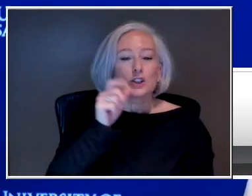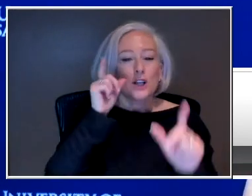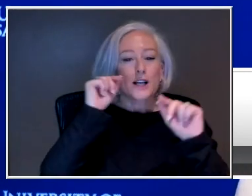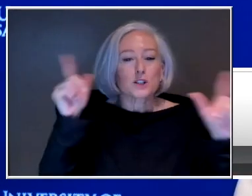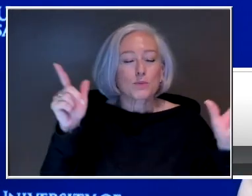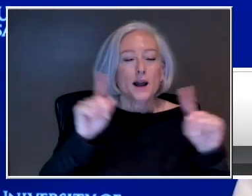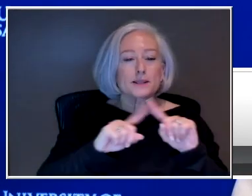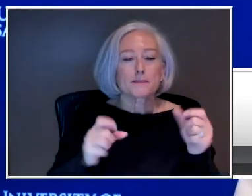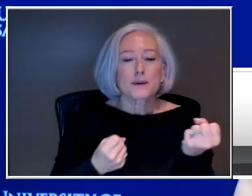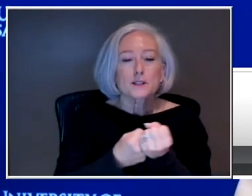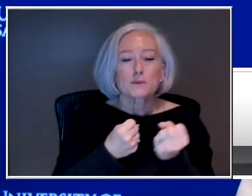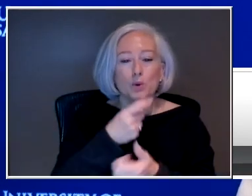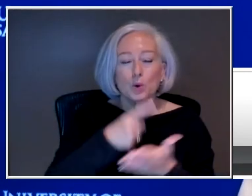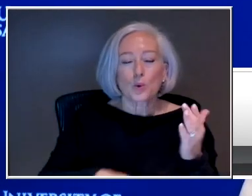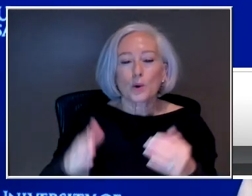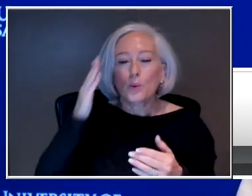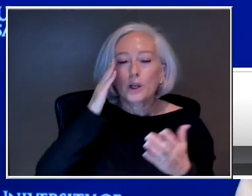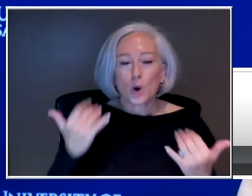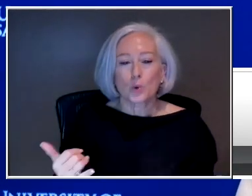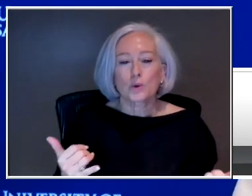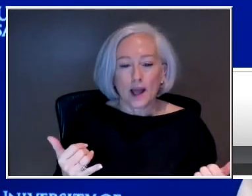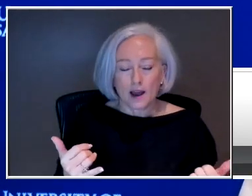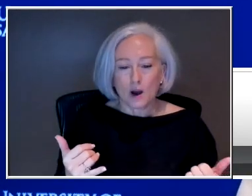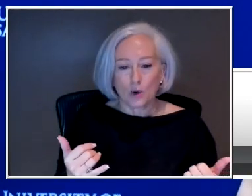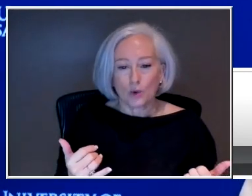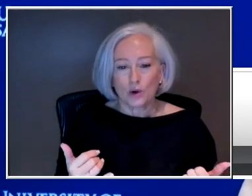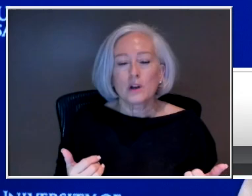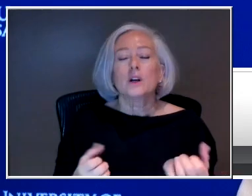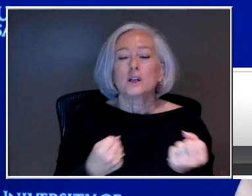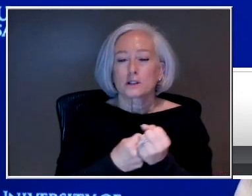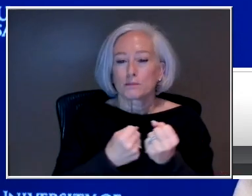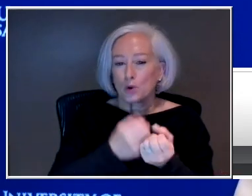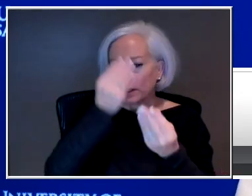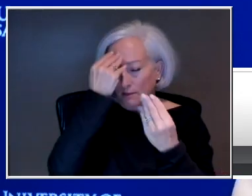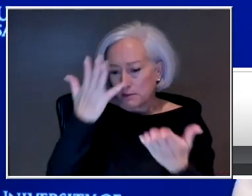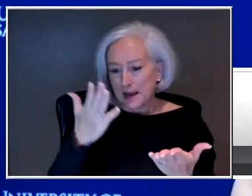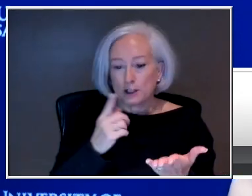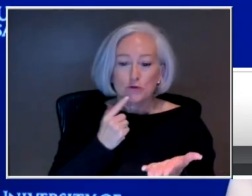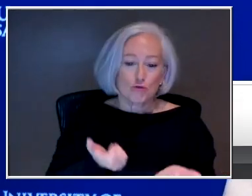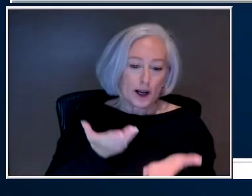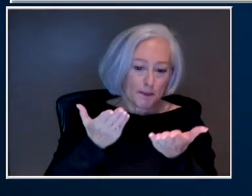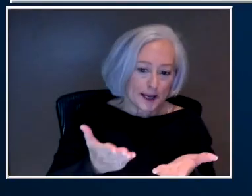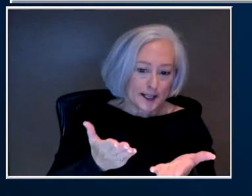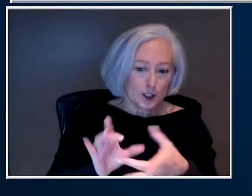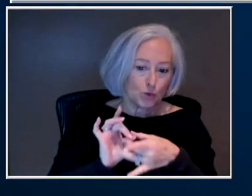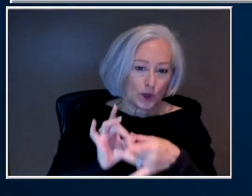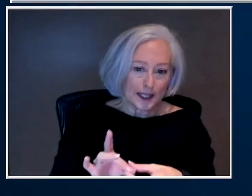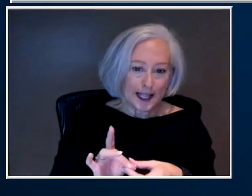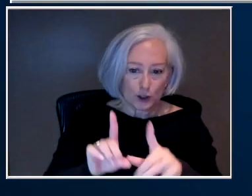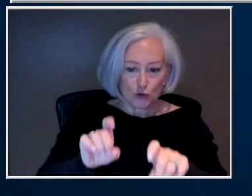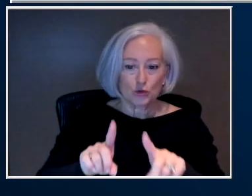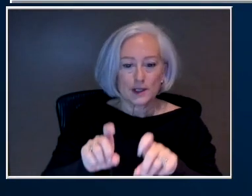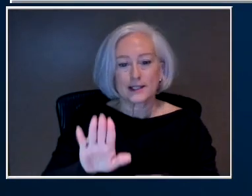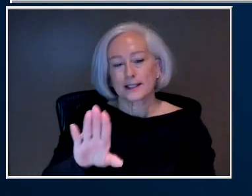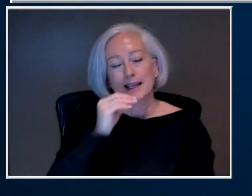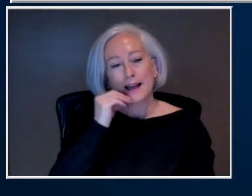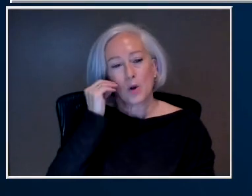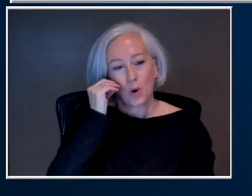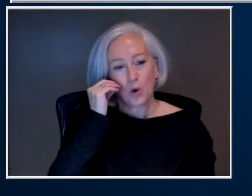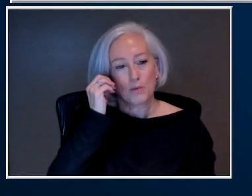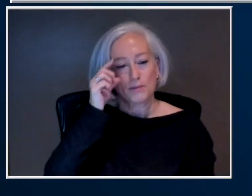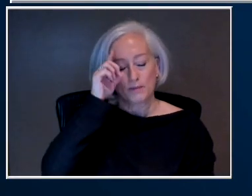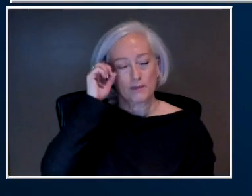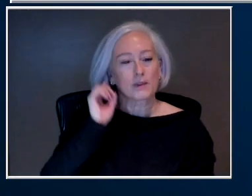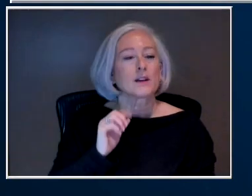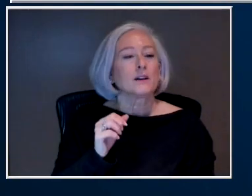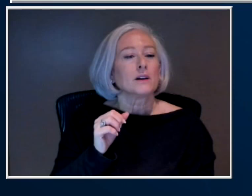already know and supports the information, the recommendations we've been giving about testing at home. I have a question for you. I went to my kid's school lobby the other day